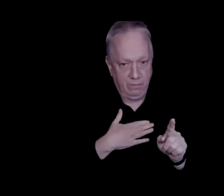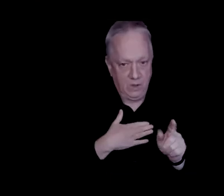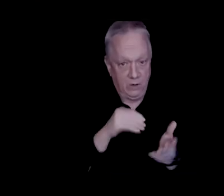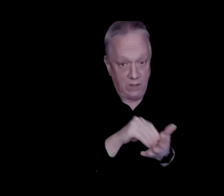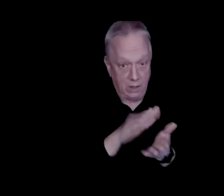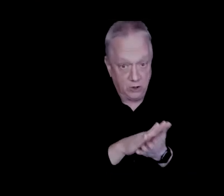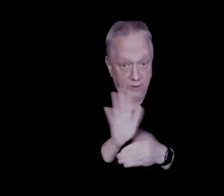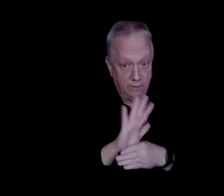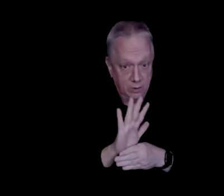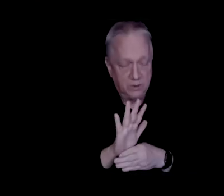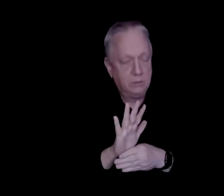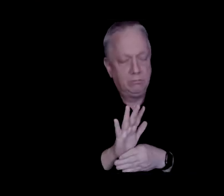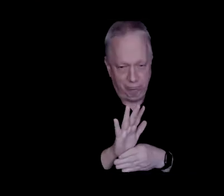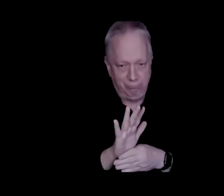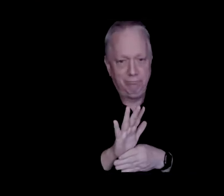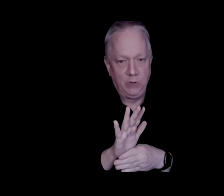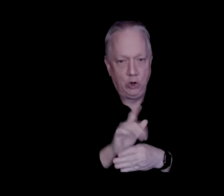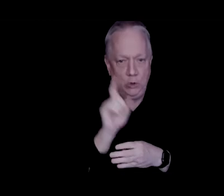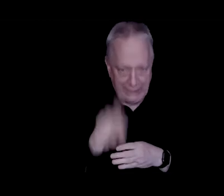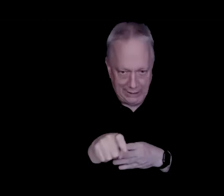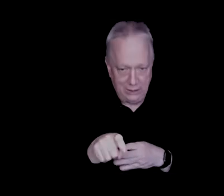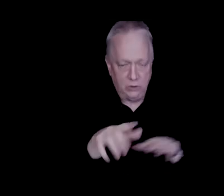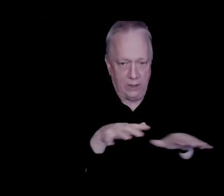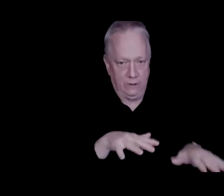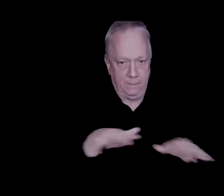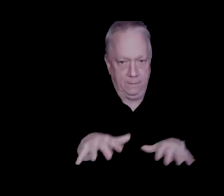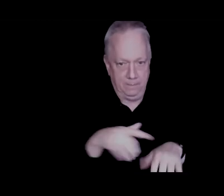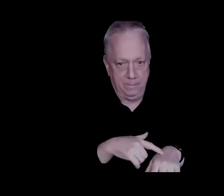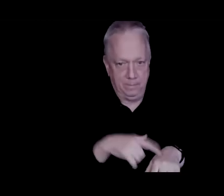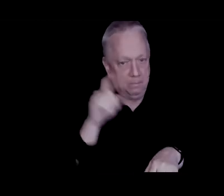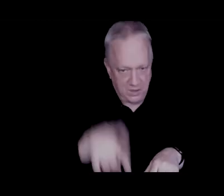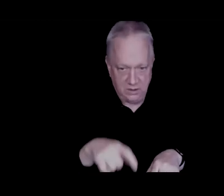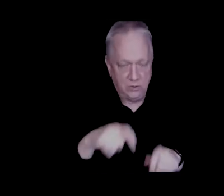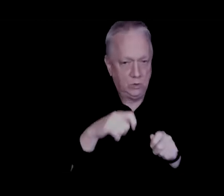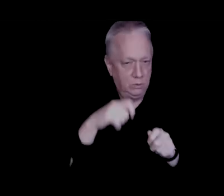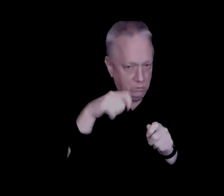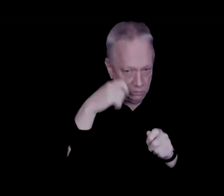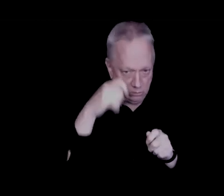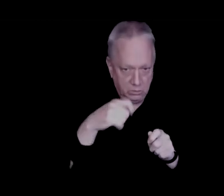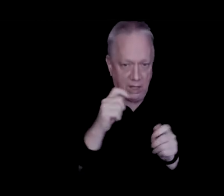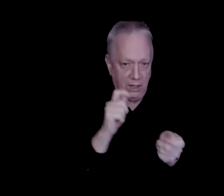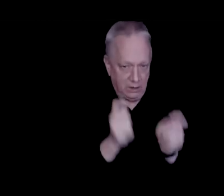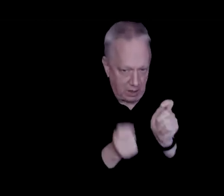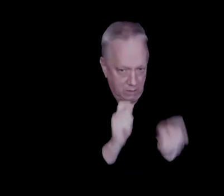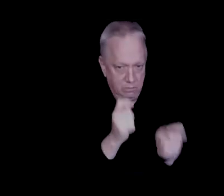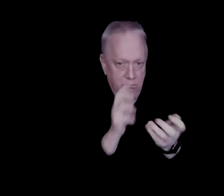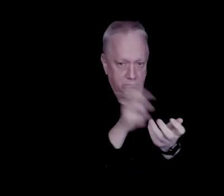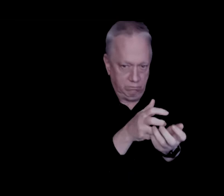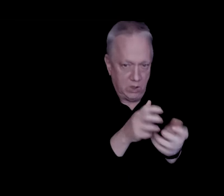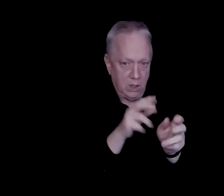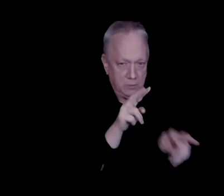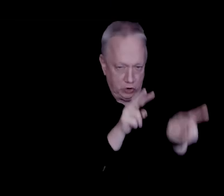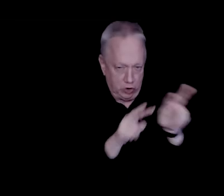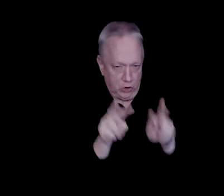film, you need to have time, you see, and you need to adapt, and you need to